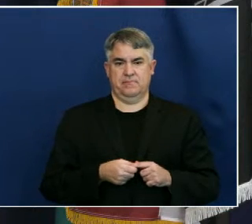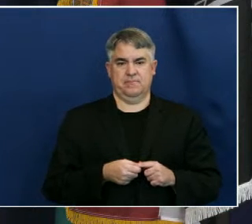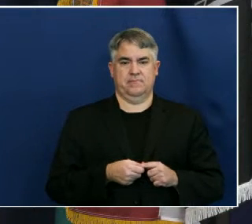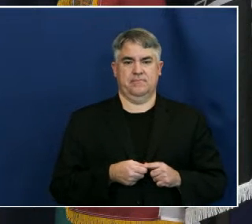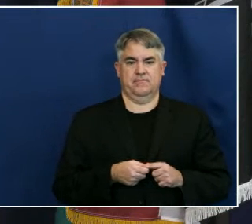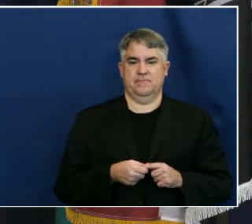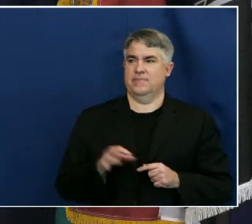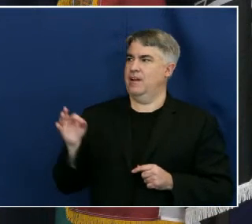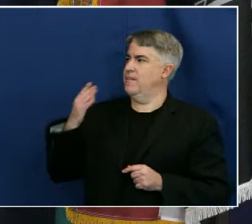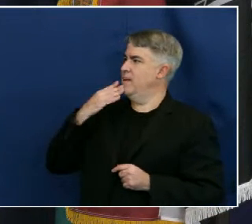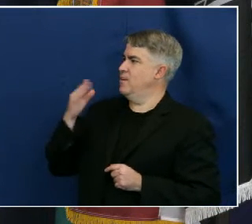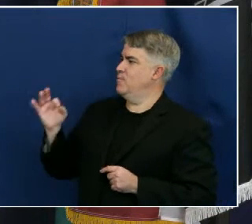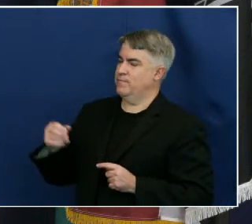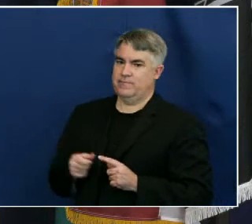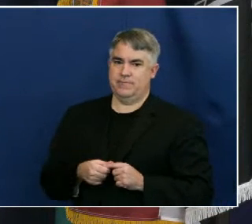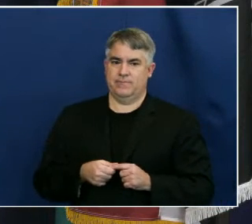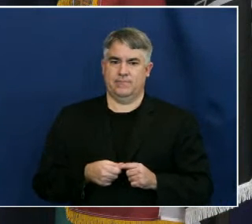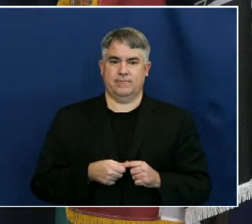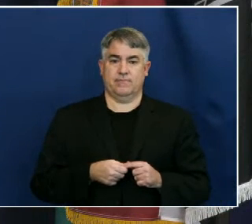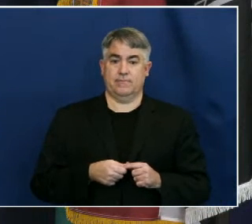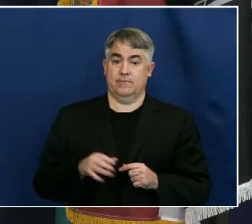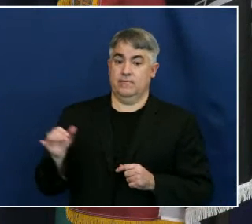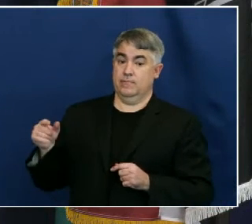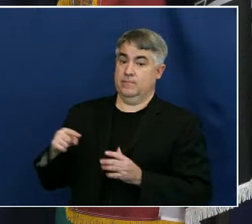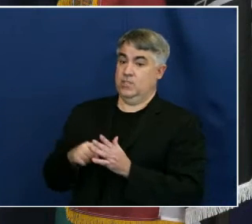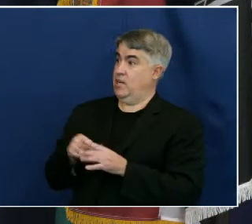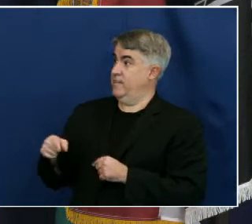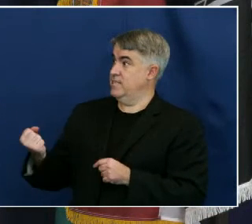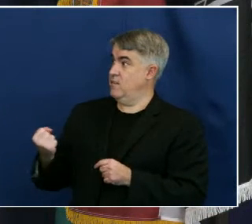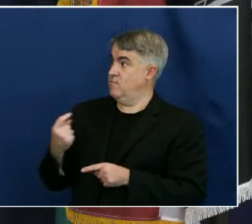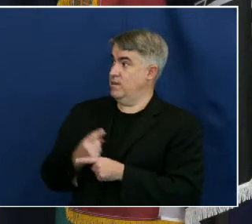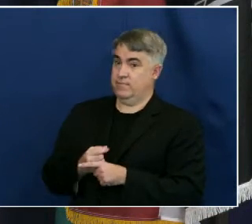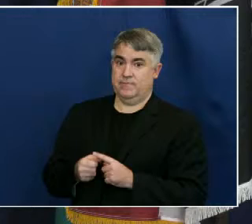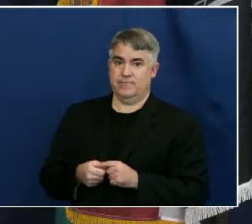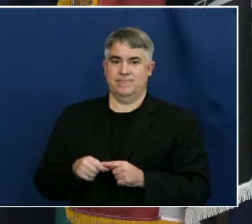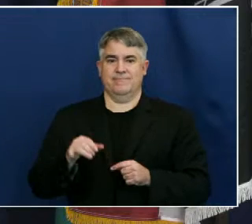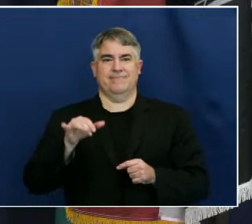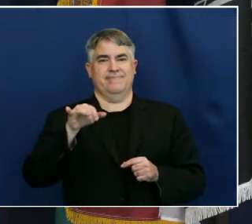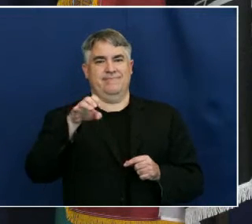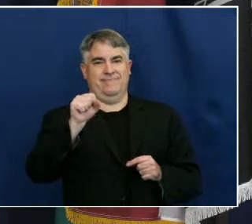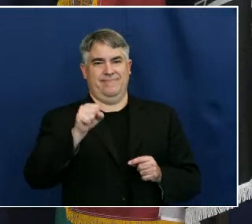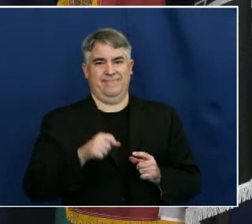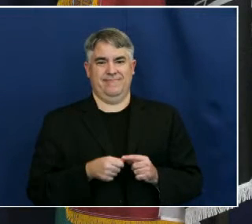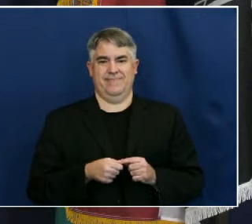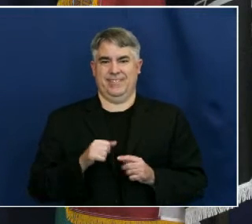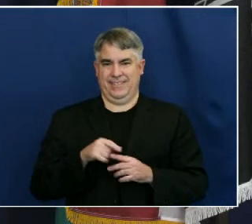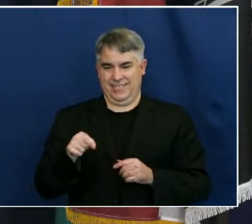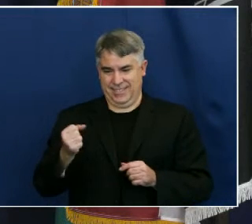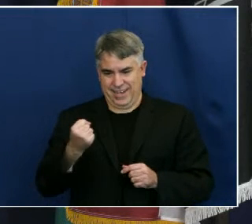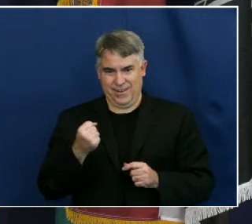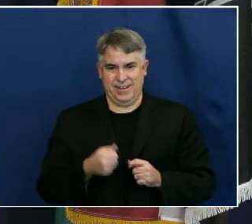Excellent, and this will be Saturday. That's right. Yeah, they'll be available to make appointments starting Saturday morning.